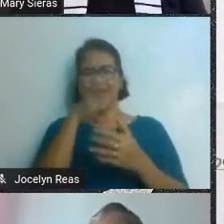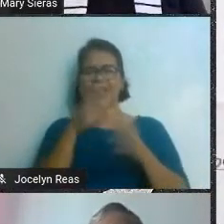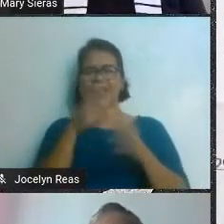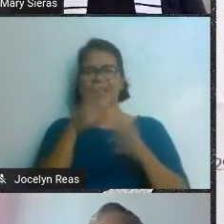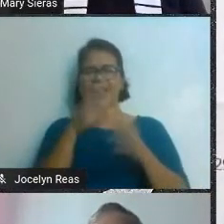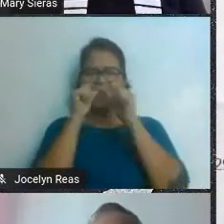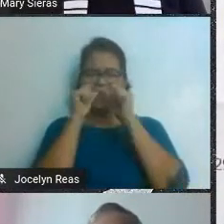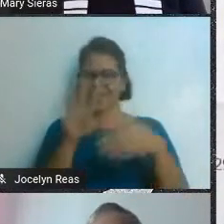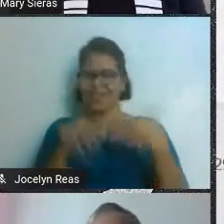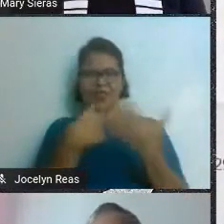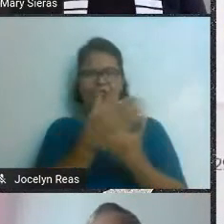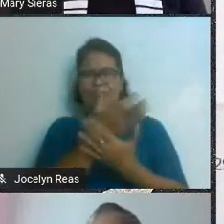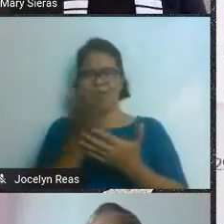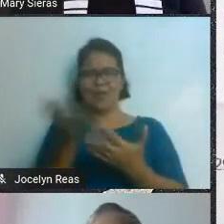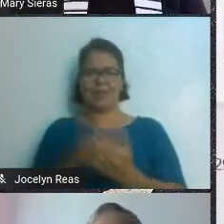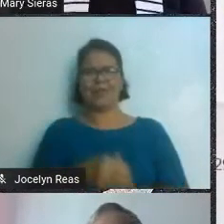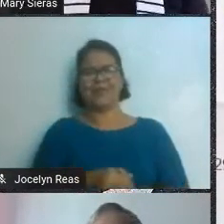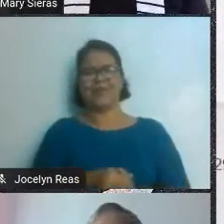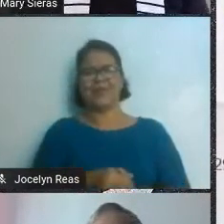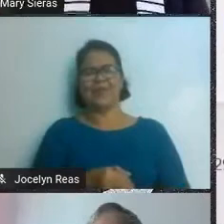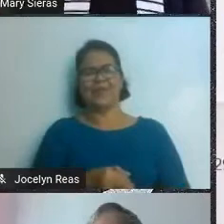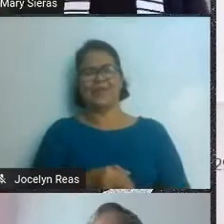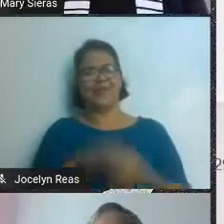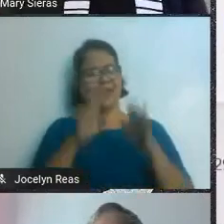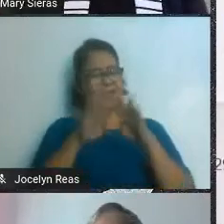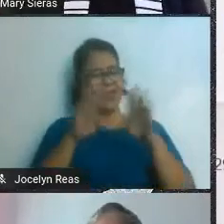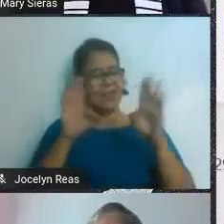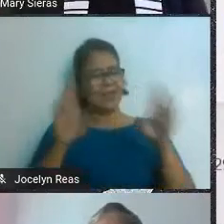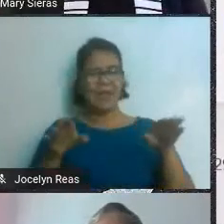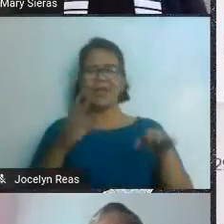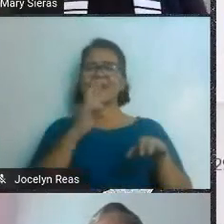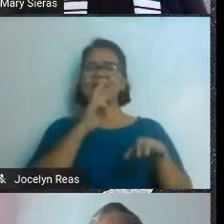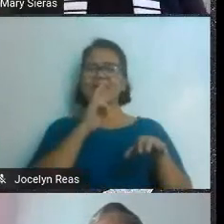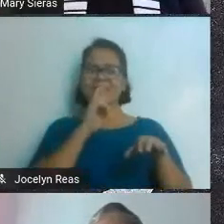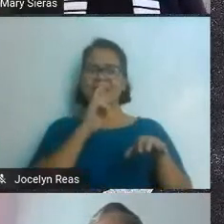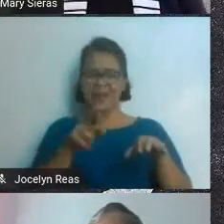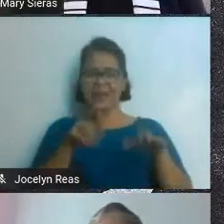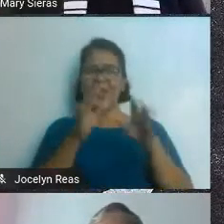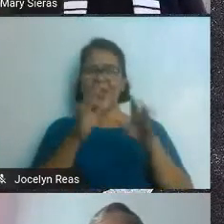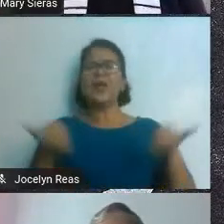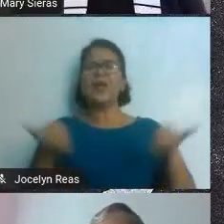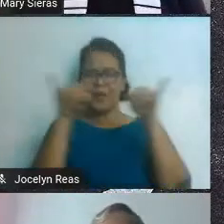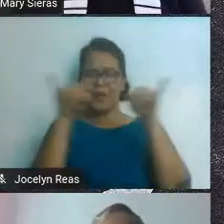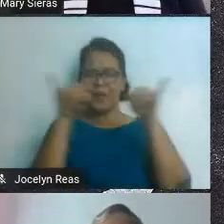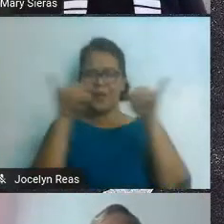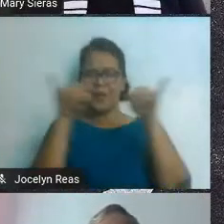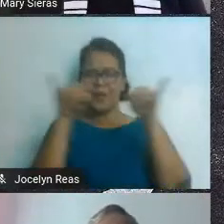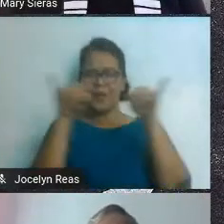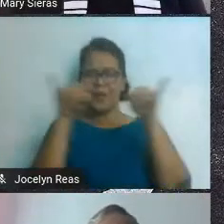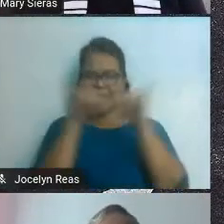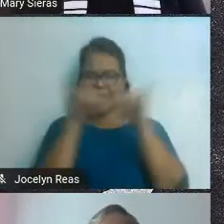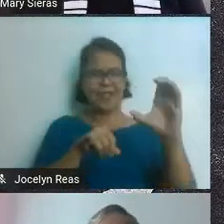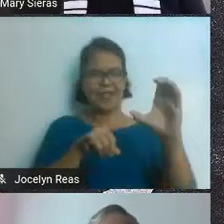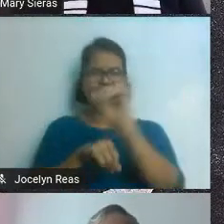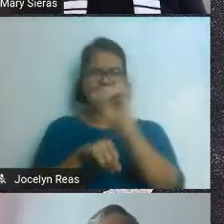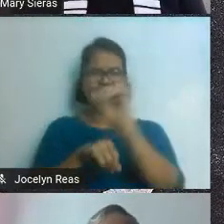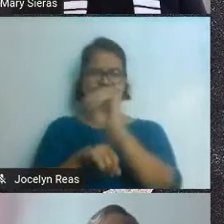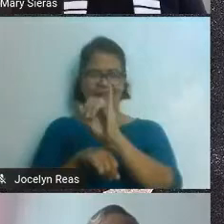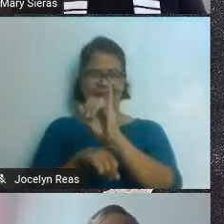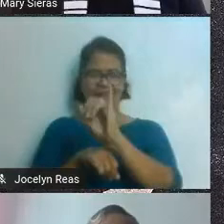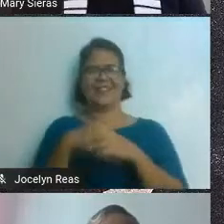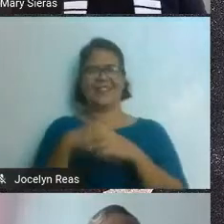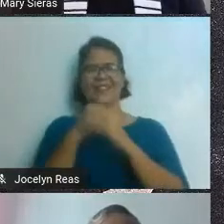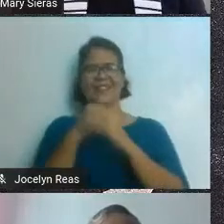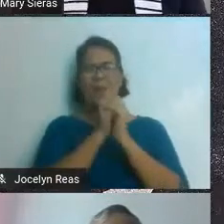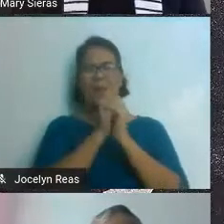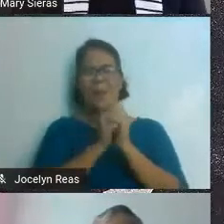Thank you so much, Yusek, for sharing your expertise and most especially for inspiring